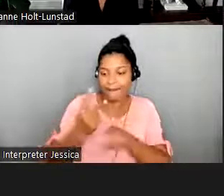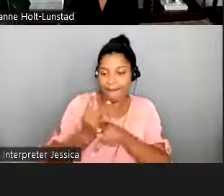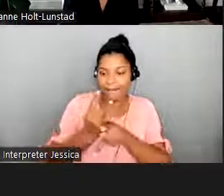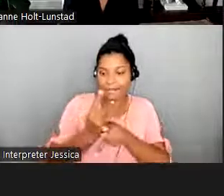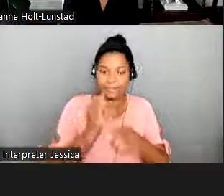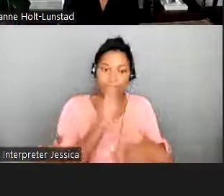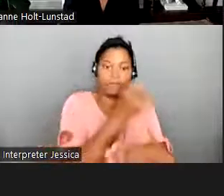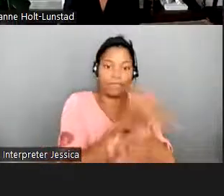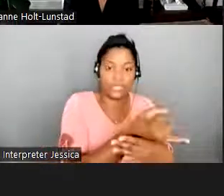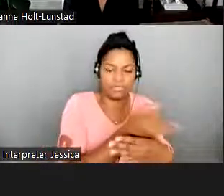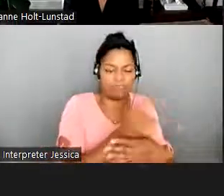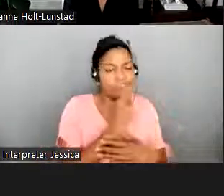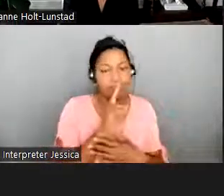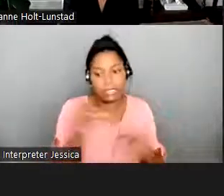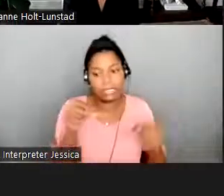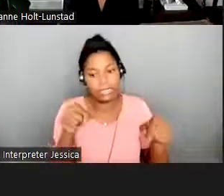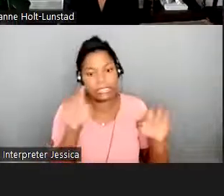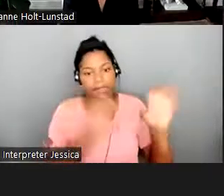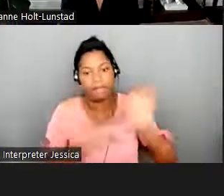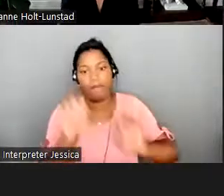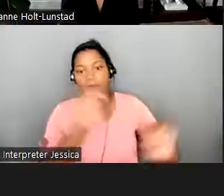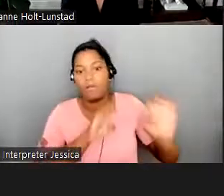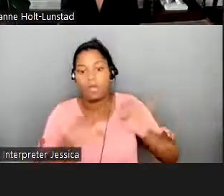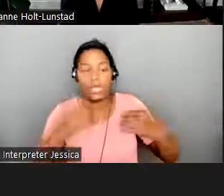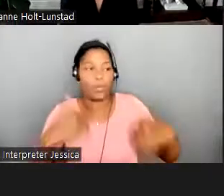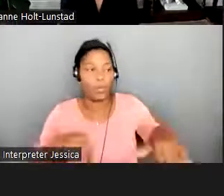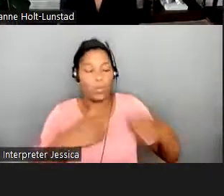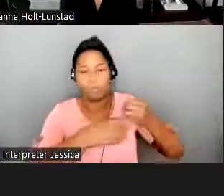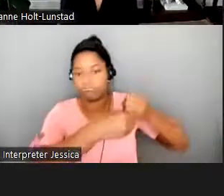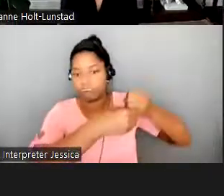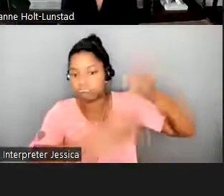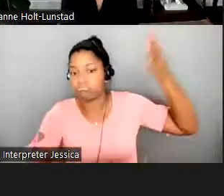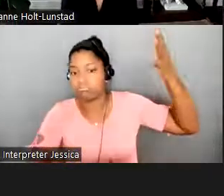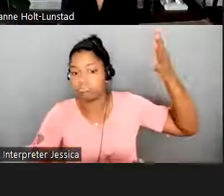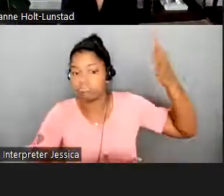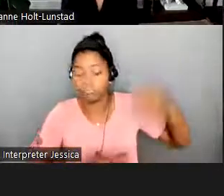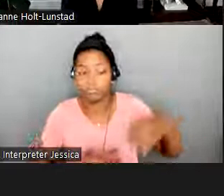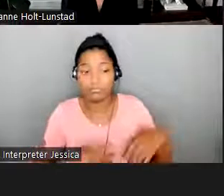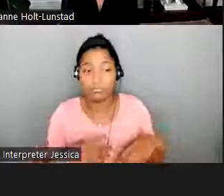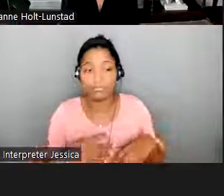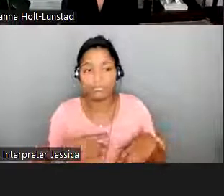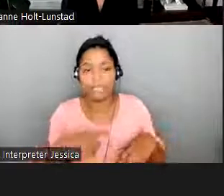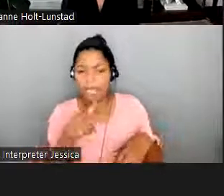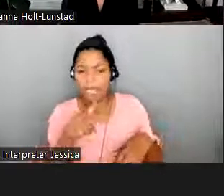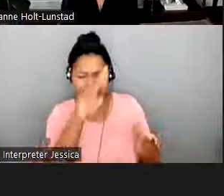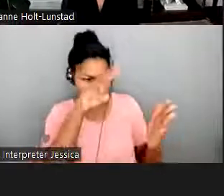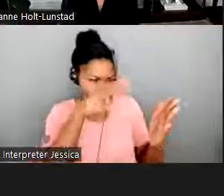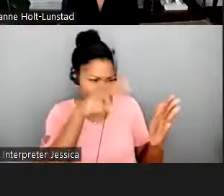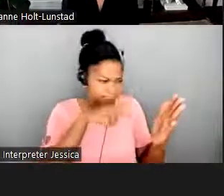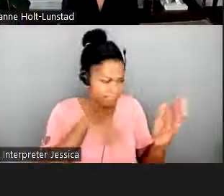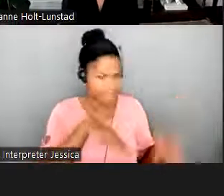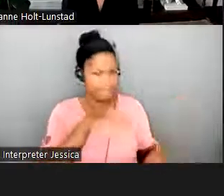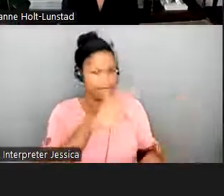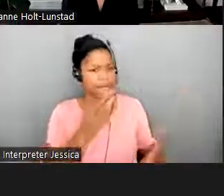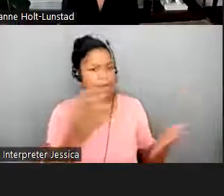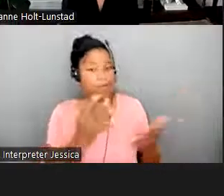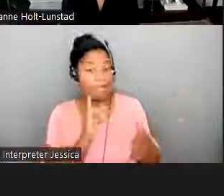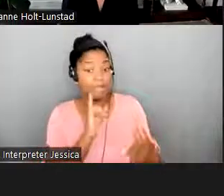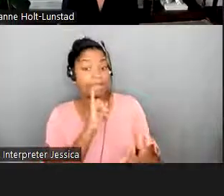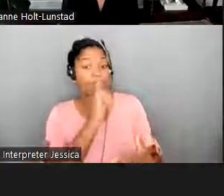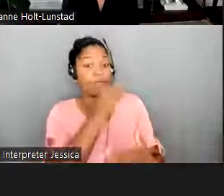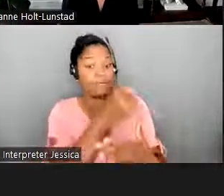quite an extensive evaluation. And what they found was that interventions,